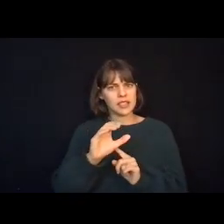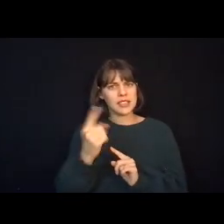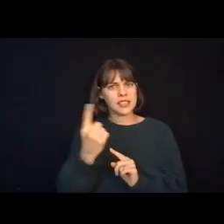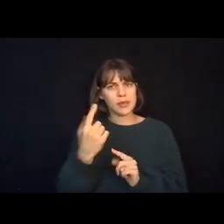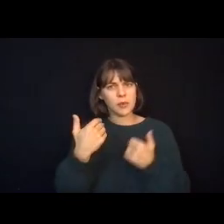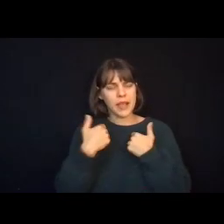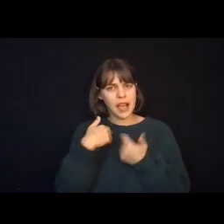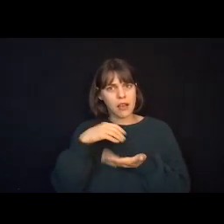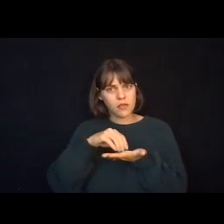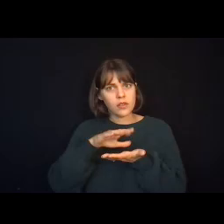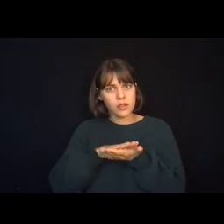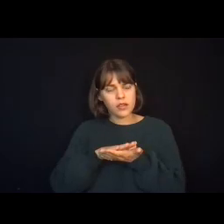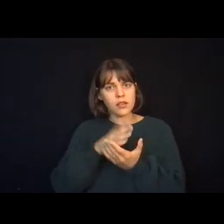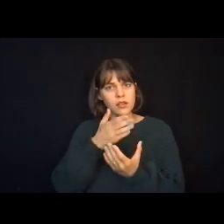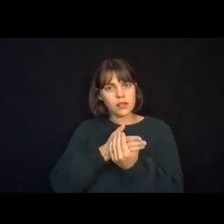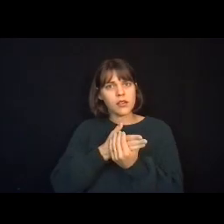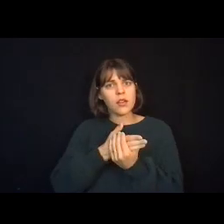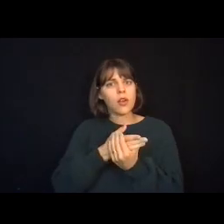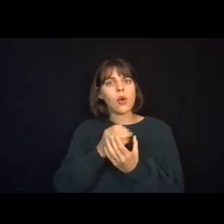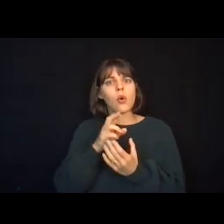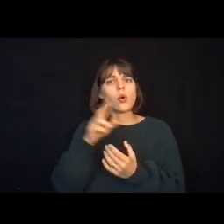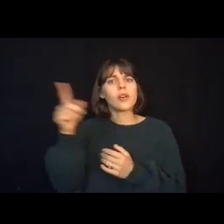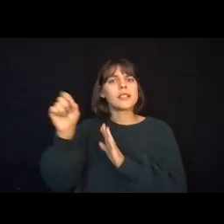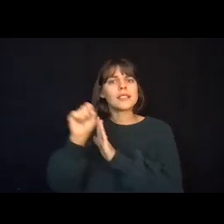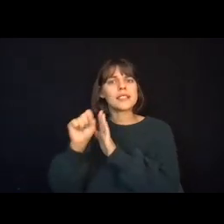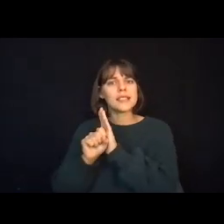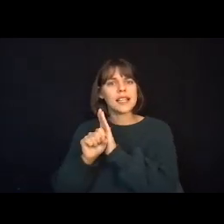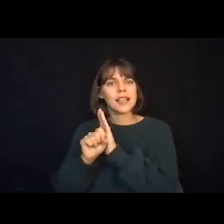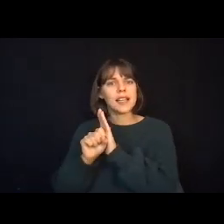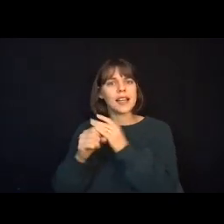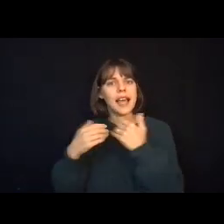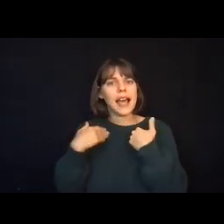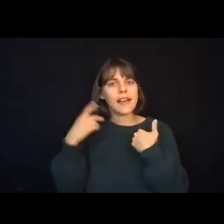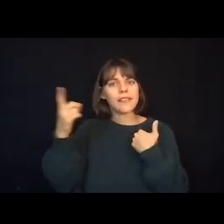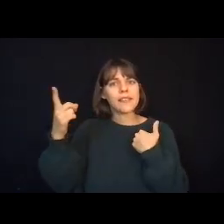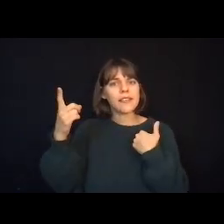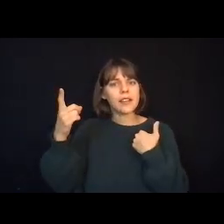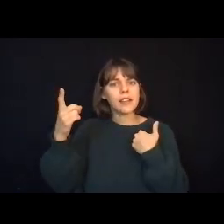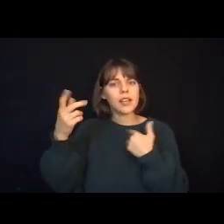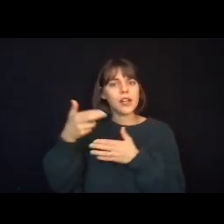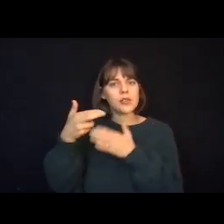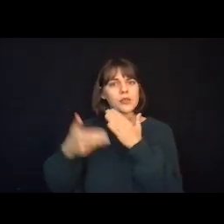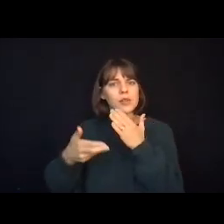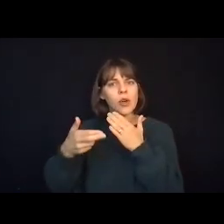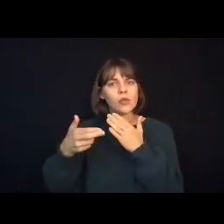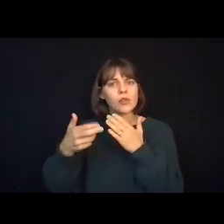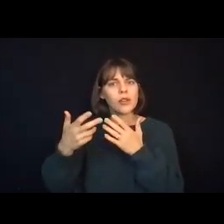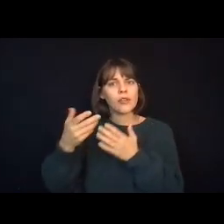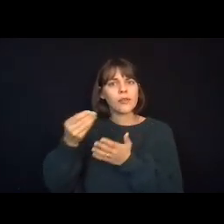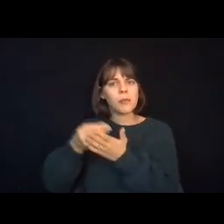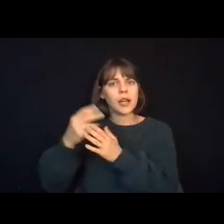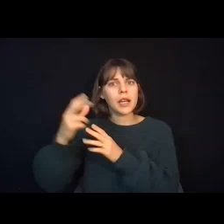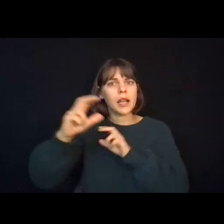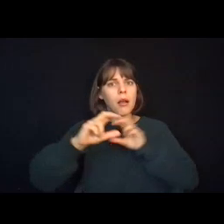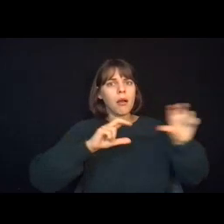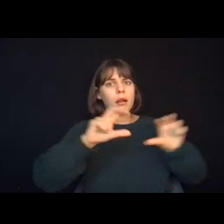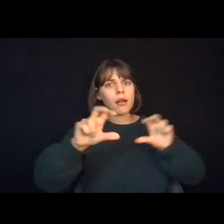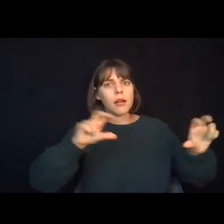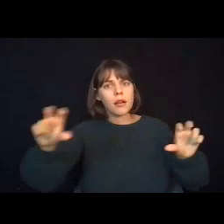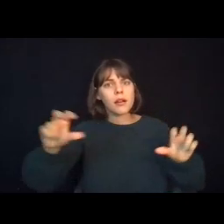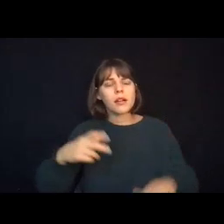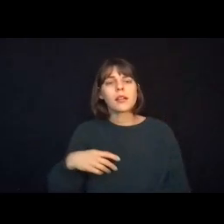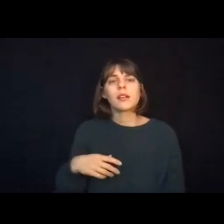our books, or is this something that the state holds as a result of appropriation? How does it work? So each year we